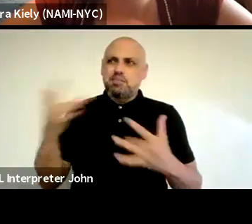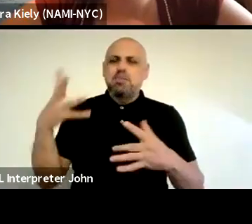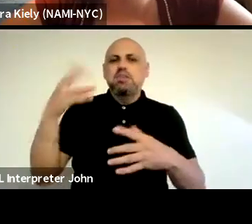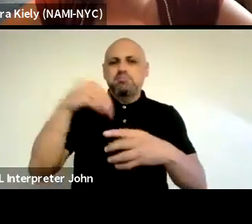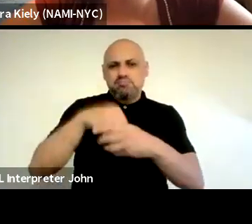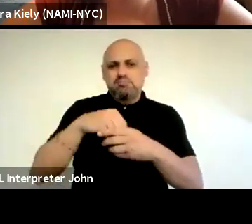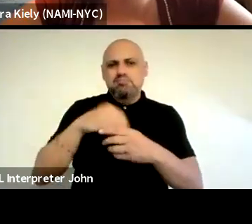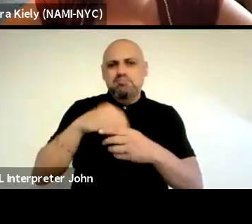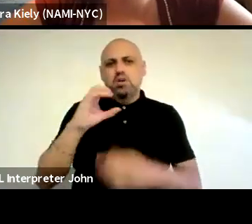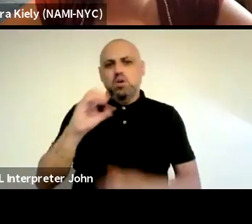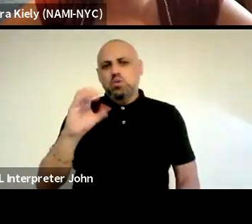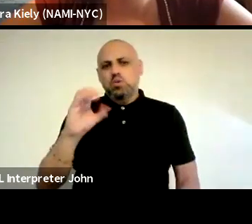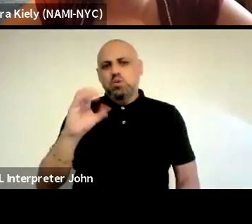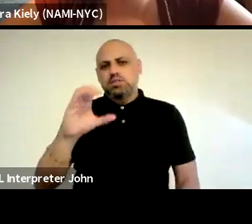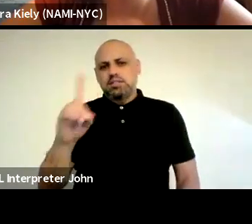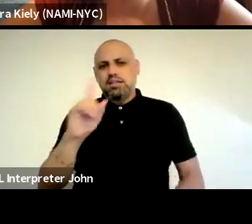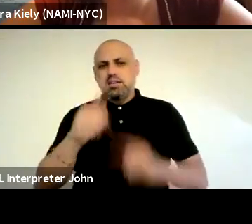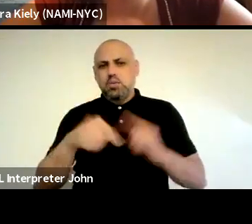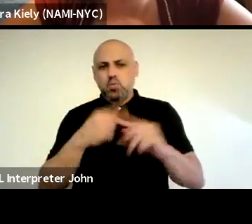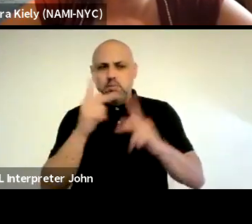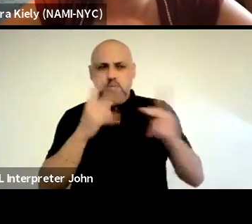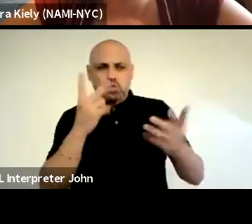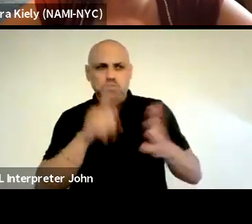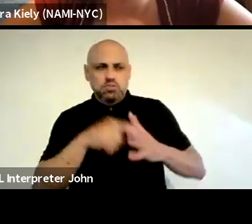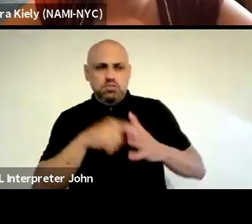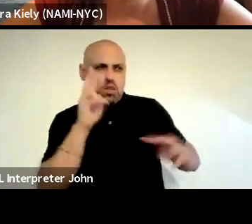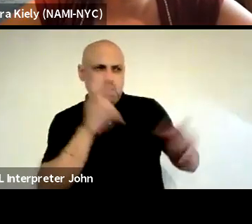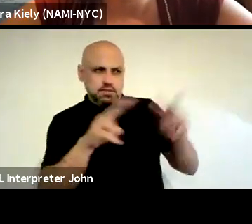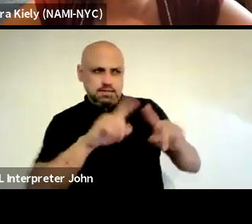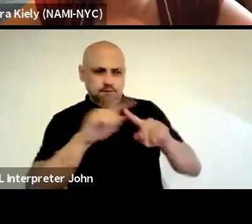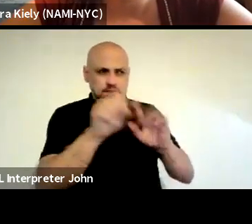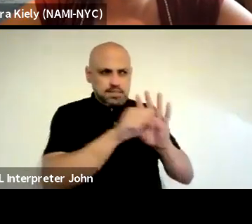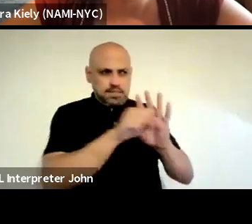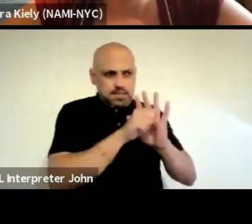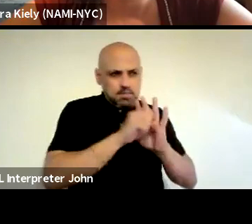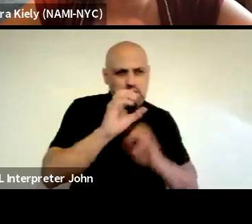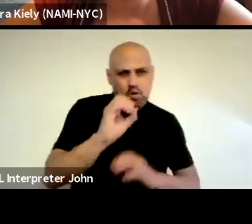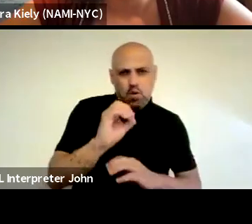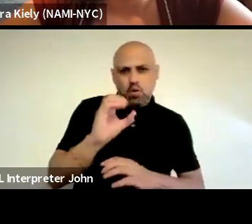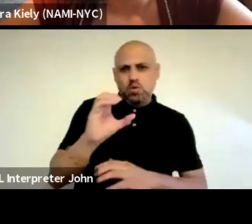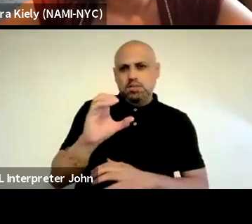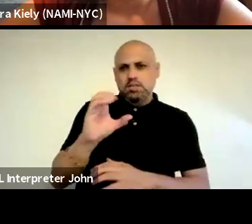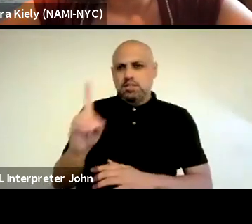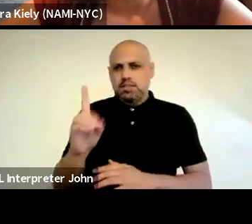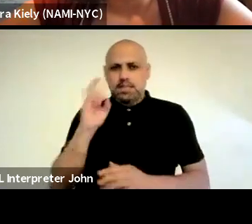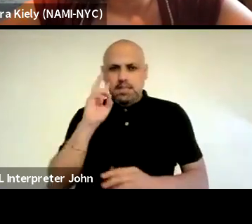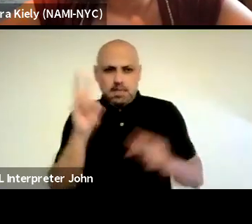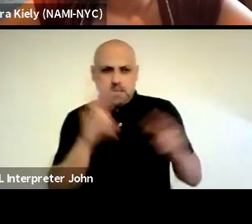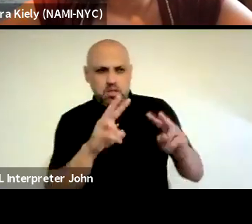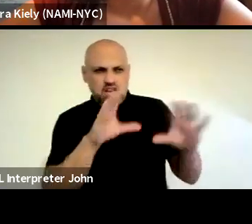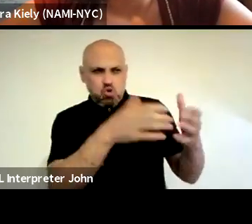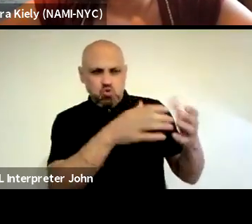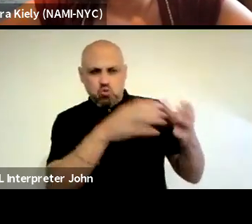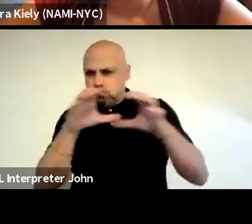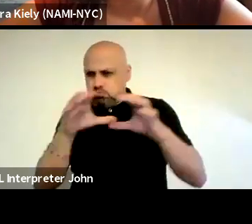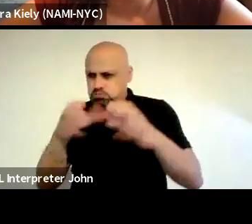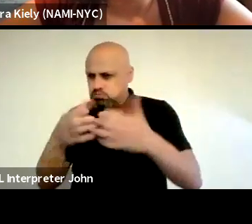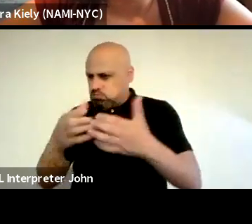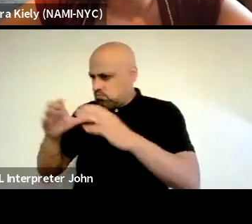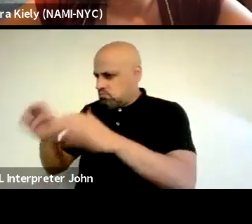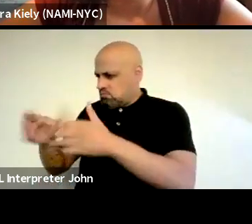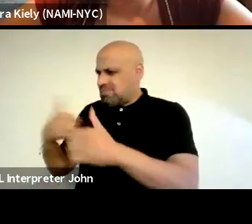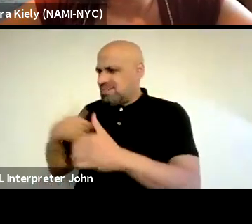when people started to look at all the different symptoms of OCD, and what they looked at was like they grouped. And when I